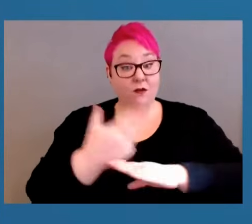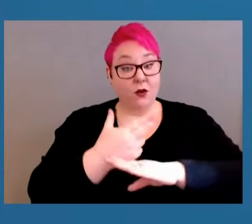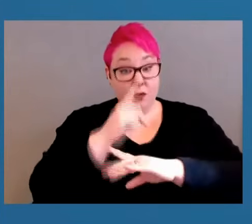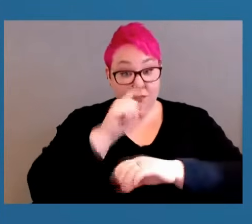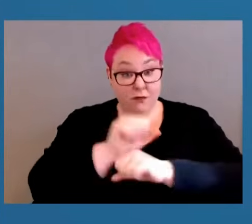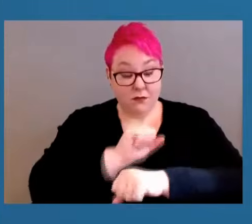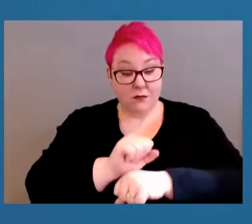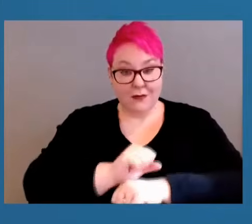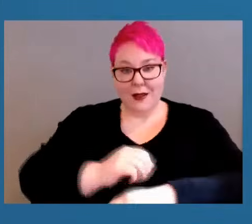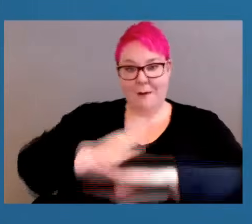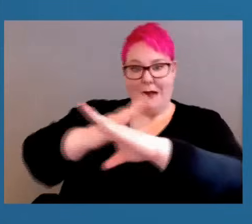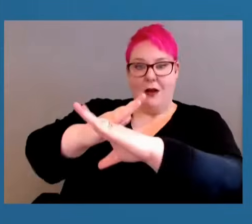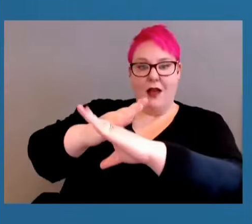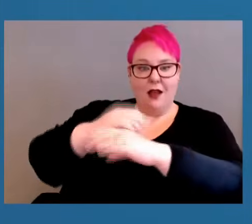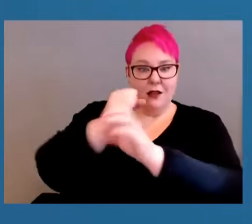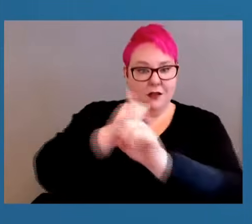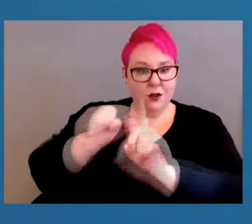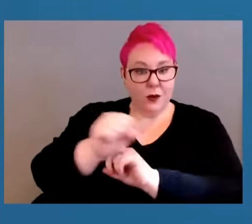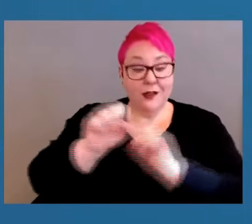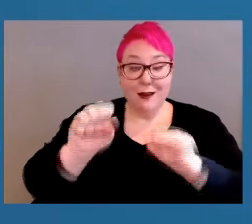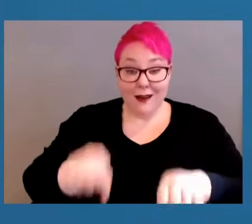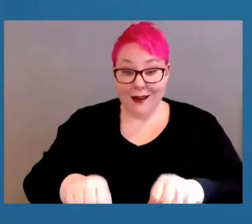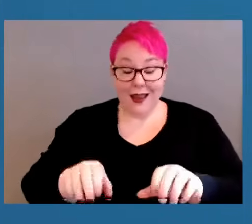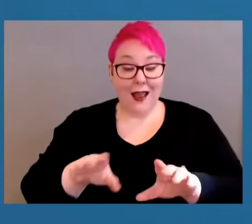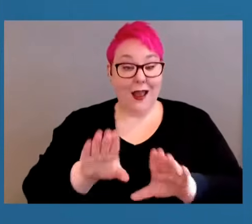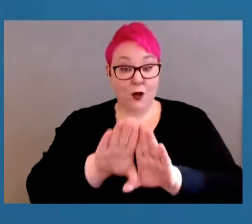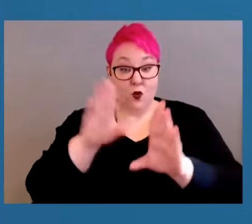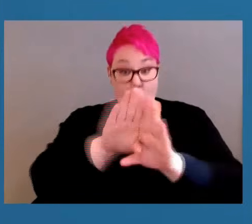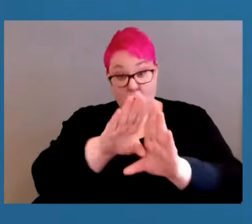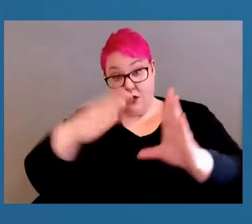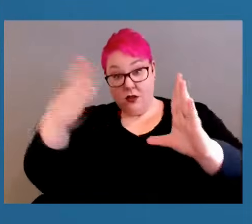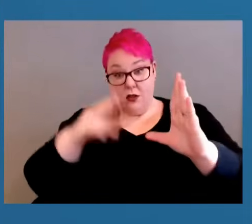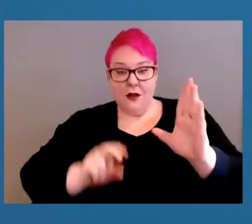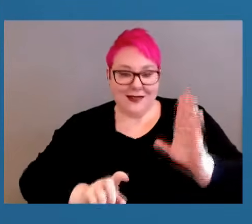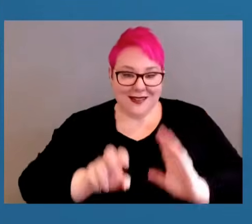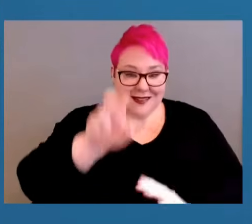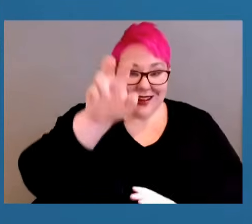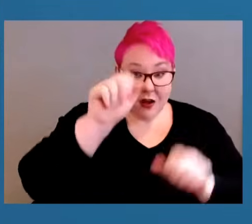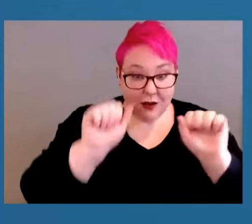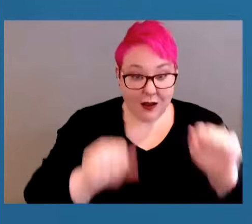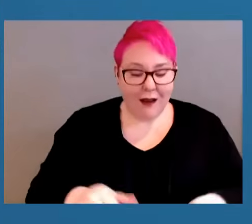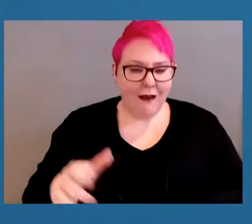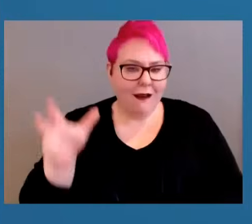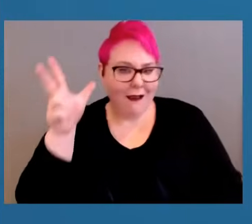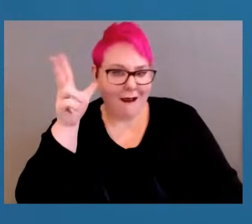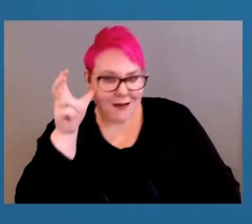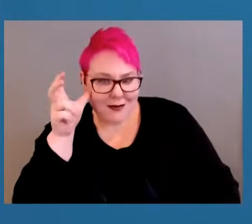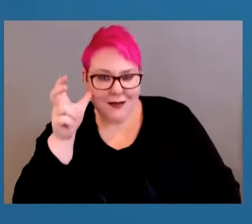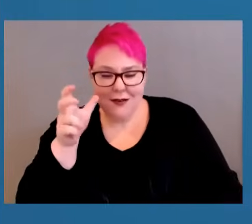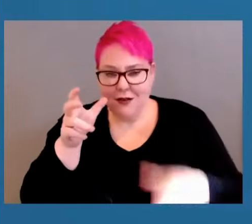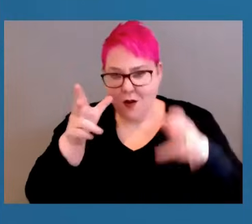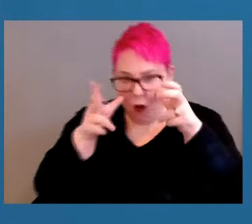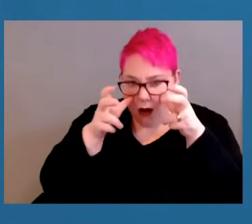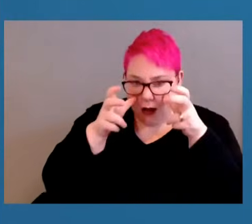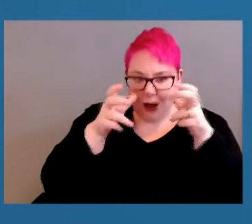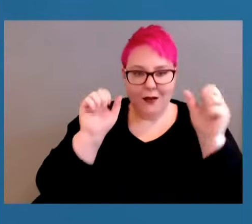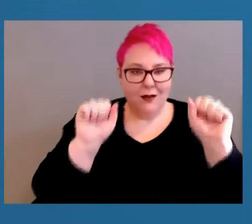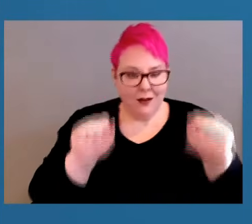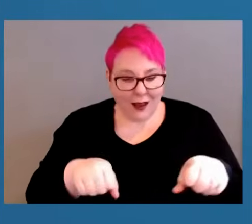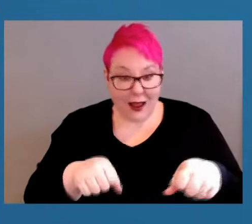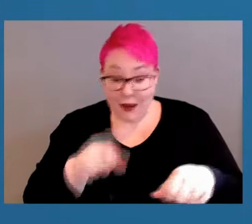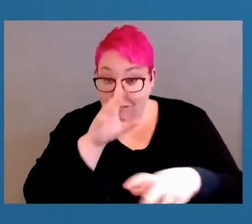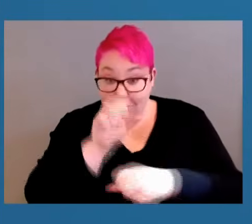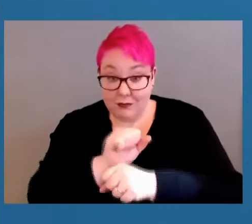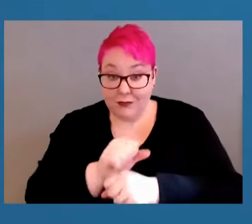situations. It can open doors, it can go upstairs, it can go in, it can listen, it can hear, it can watch, and it can actually talk. And